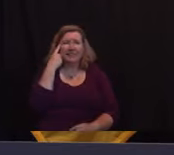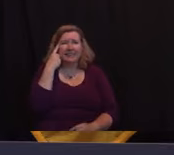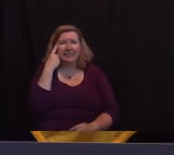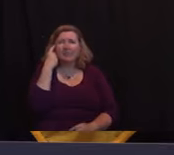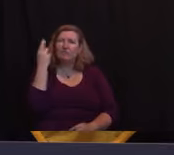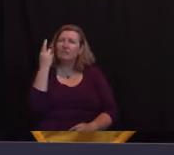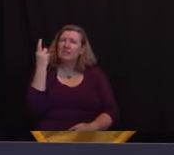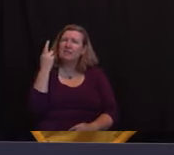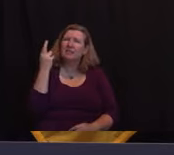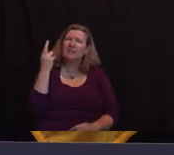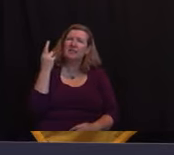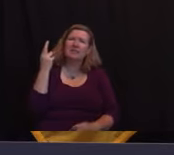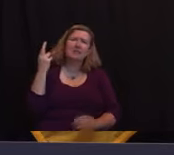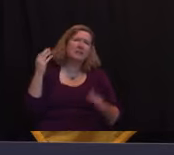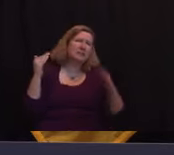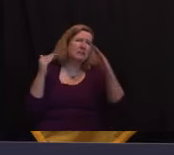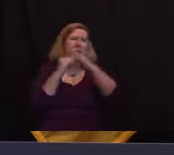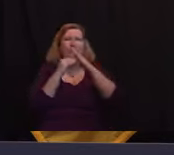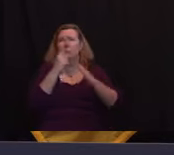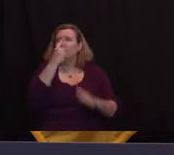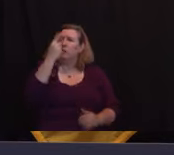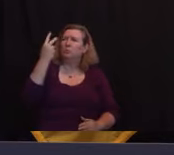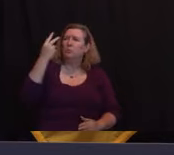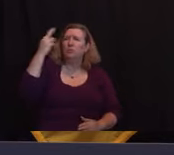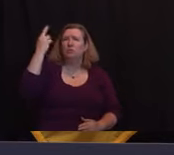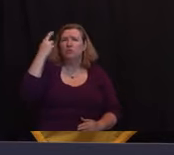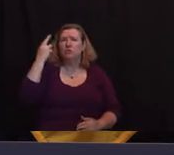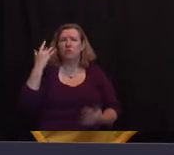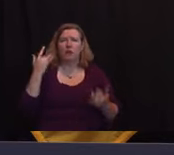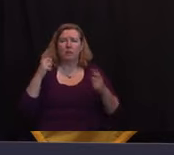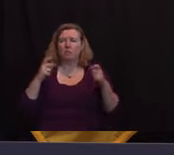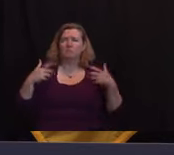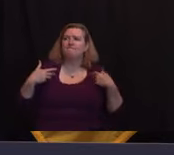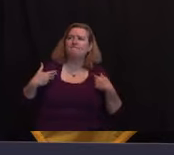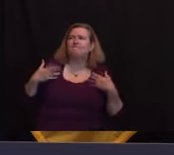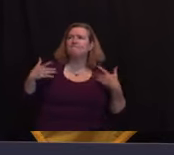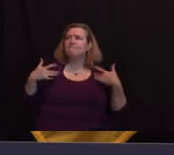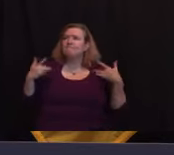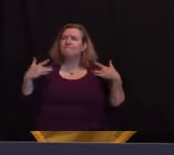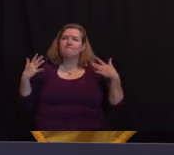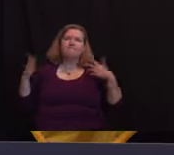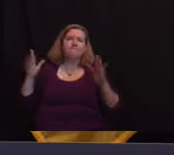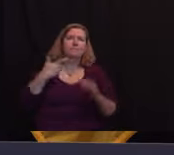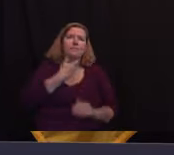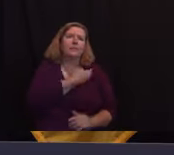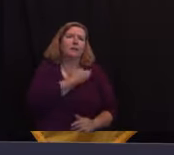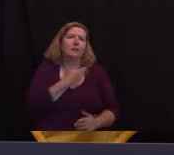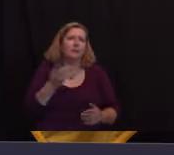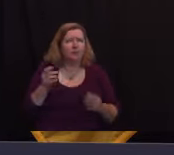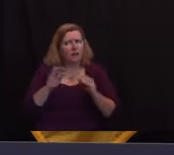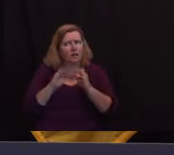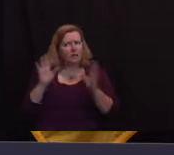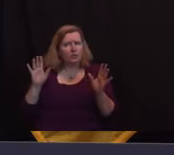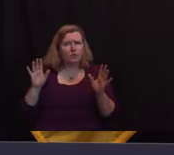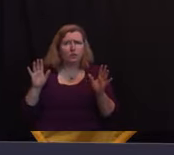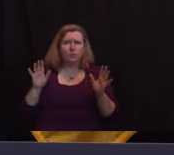reasons are that people are not getting vaccinated? I mean, it's very clear, more